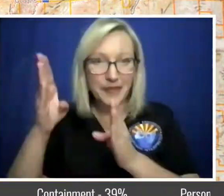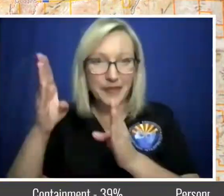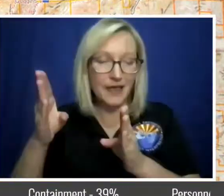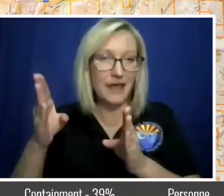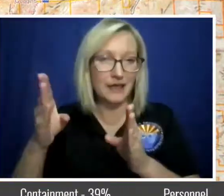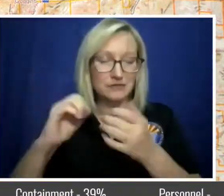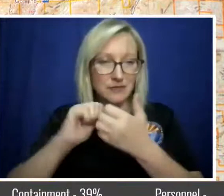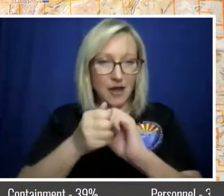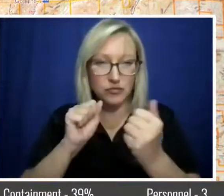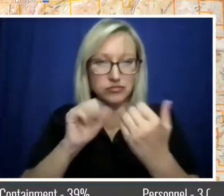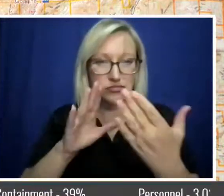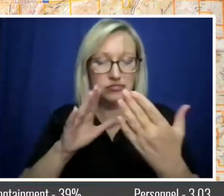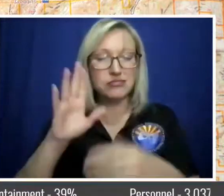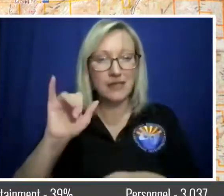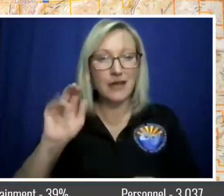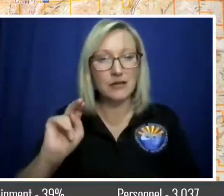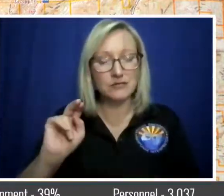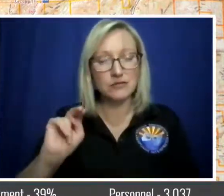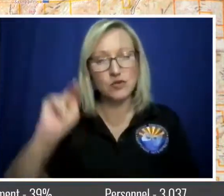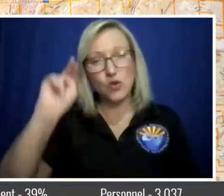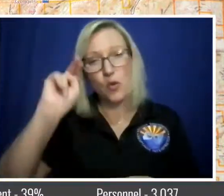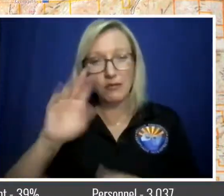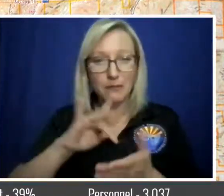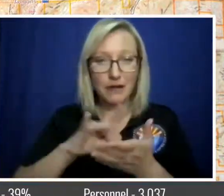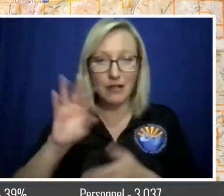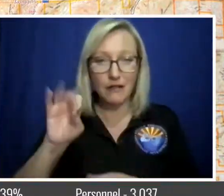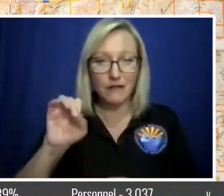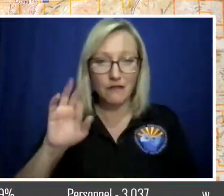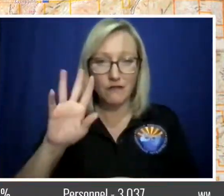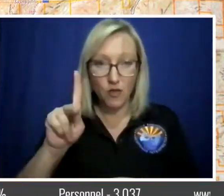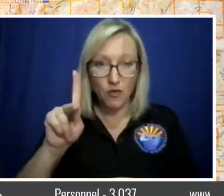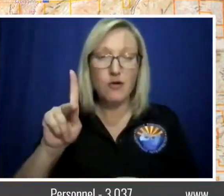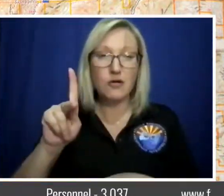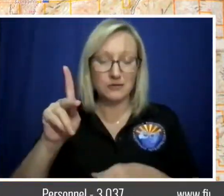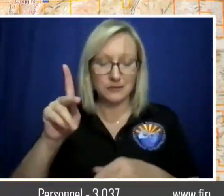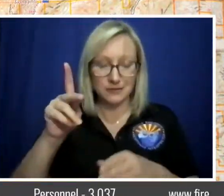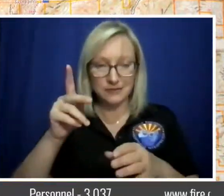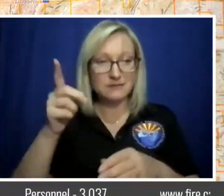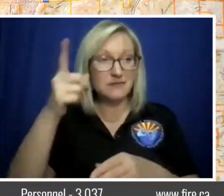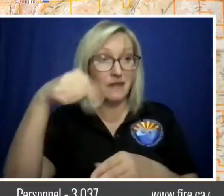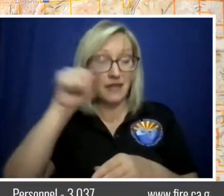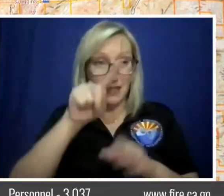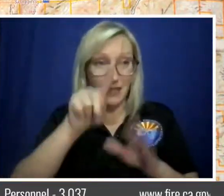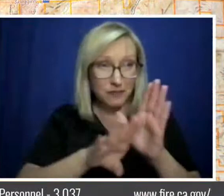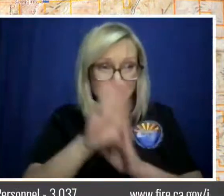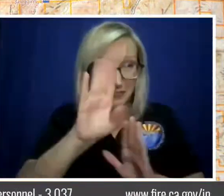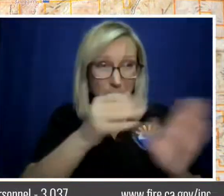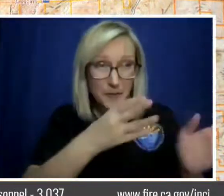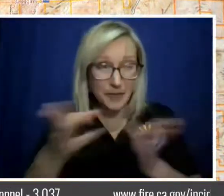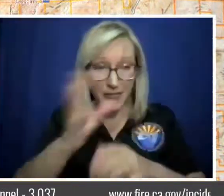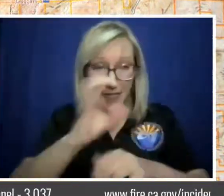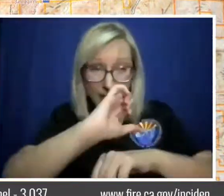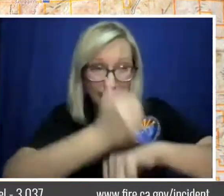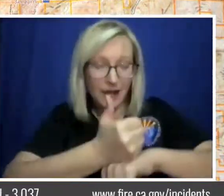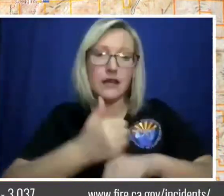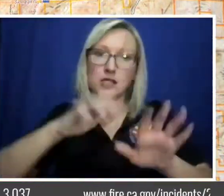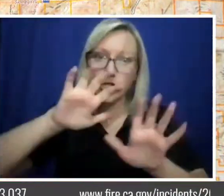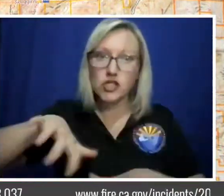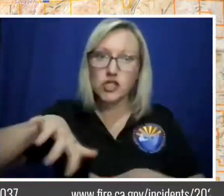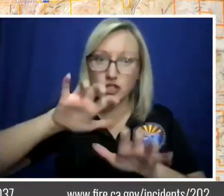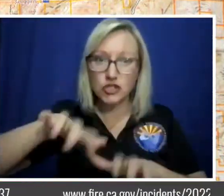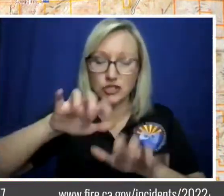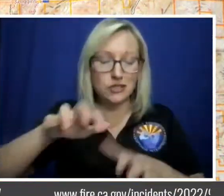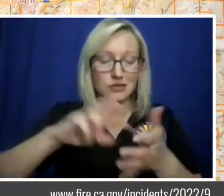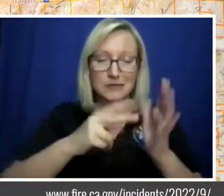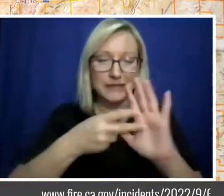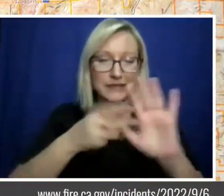time they came up with that plan, the rain really started to come down. It wasn't safe to keep the folks in there, so got the plan identified, and we were able